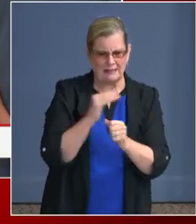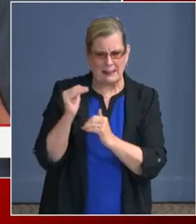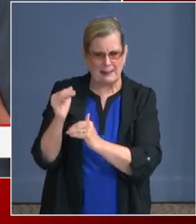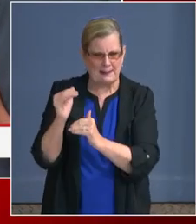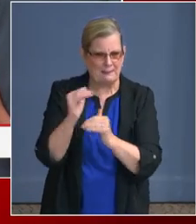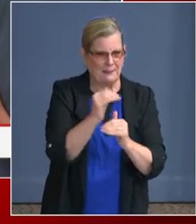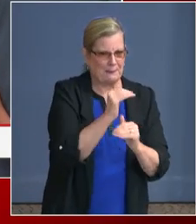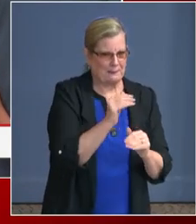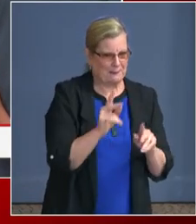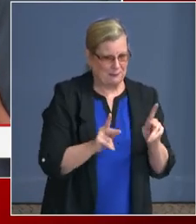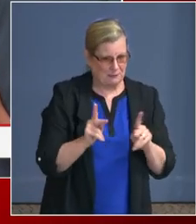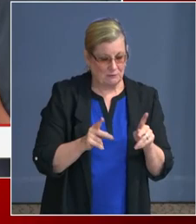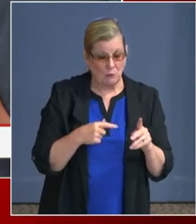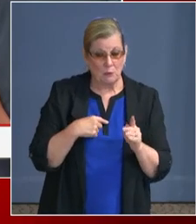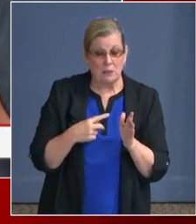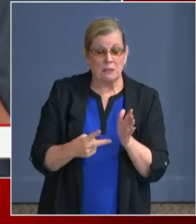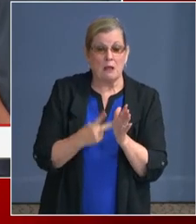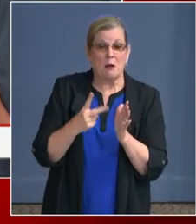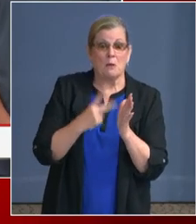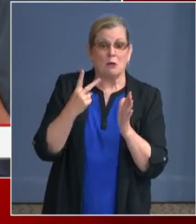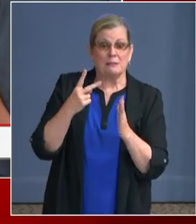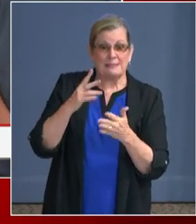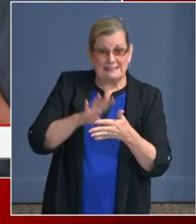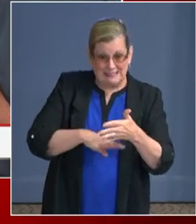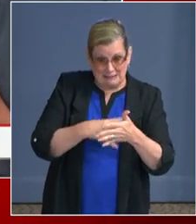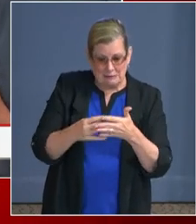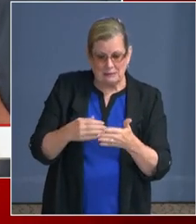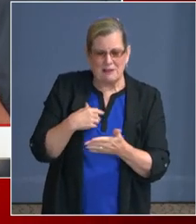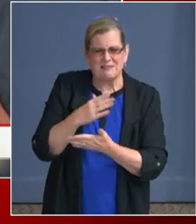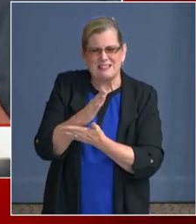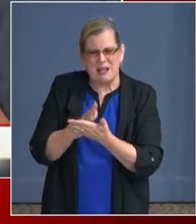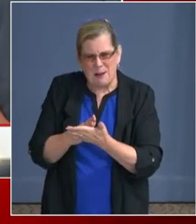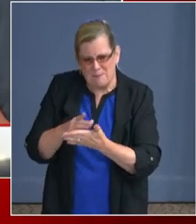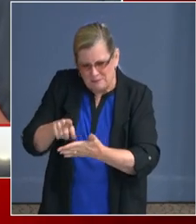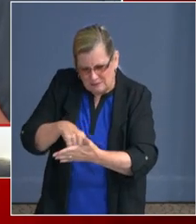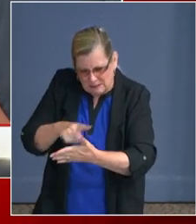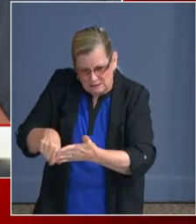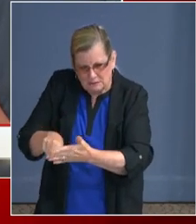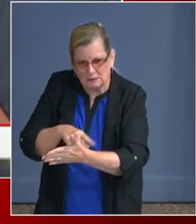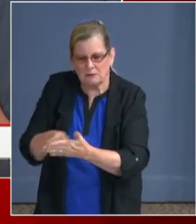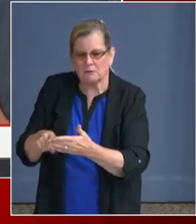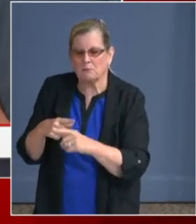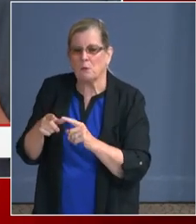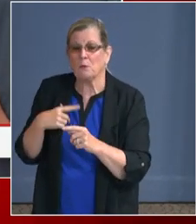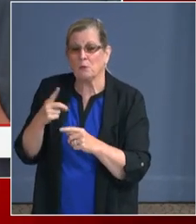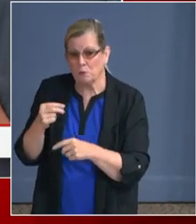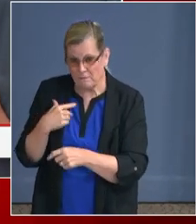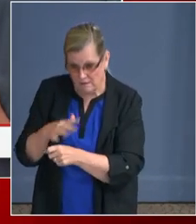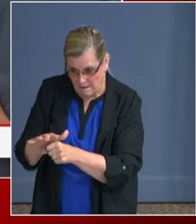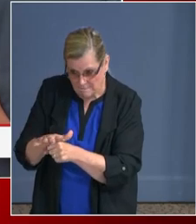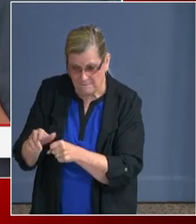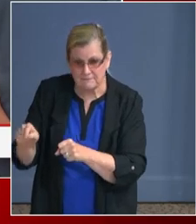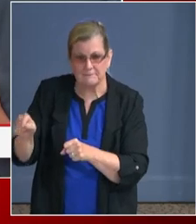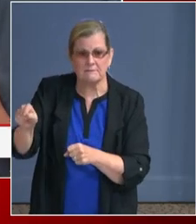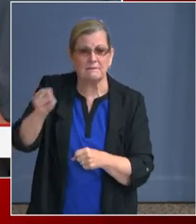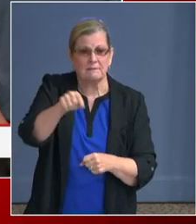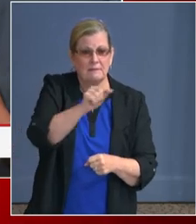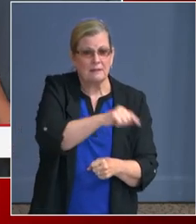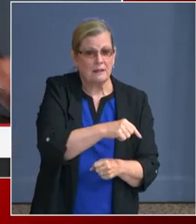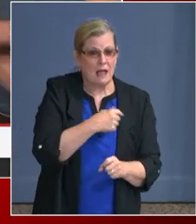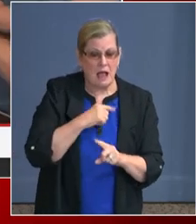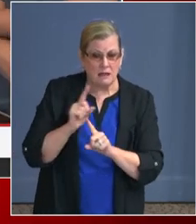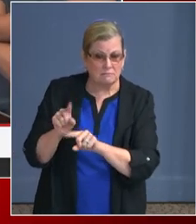scheduled in there because we do have cancellations, so we made sure we had enough extra spots in there. We are testing every day but